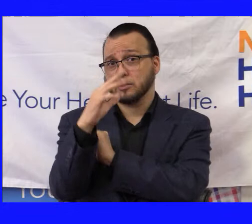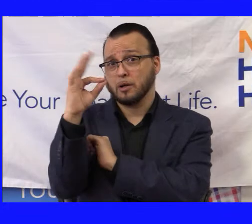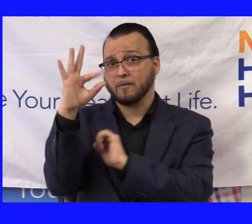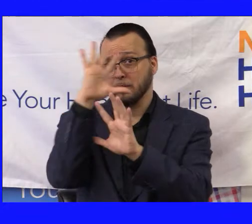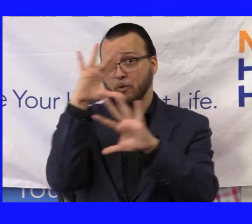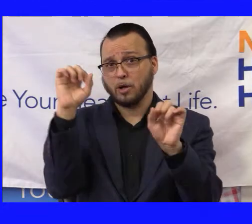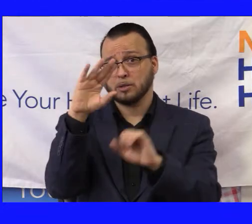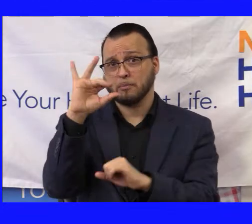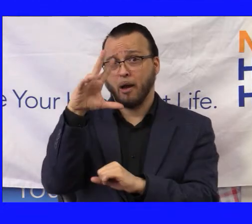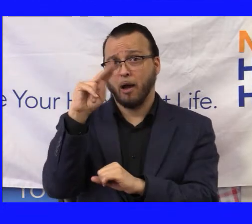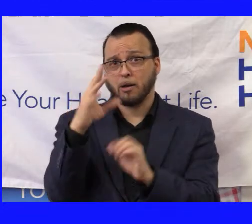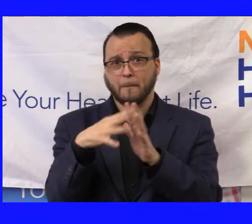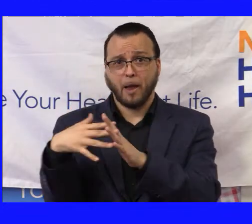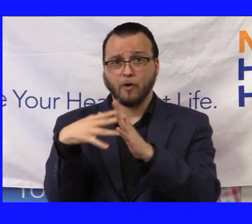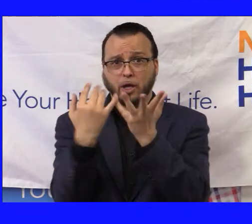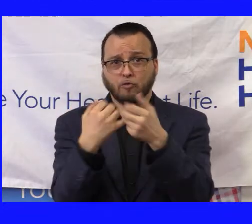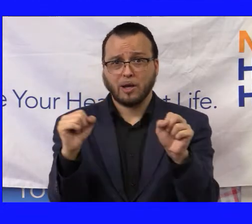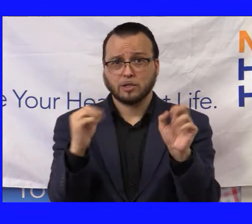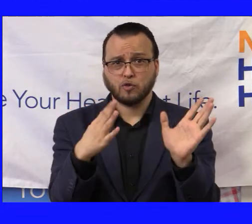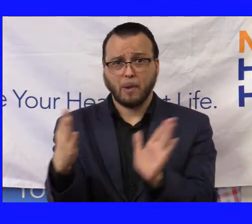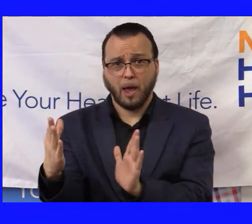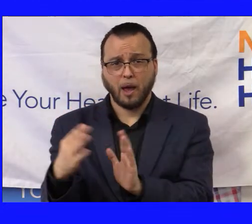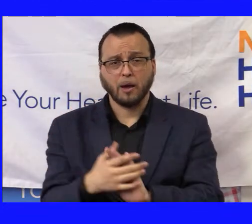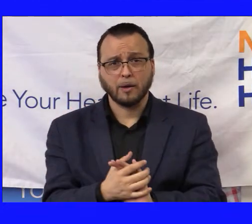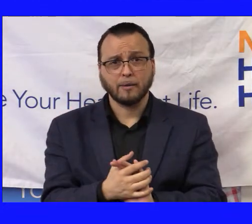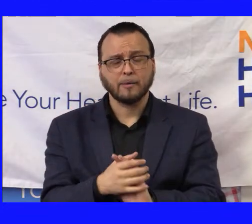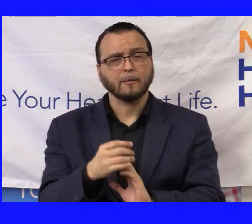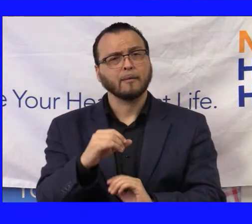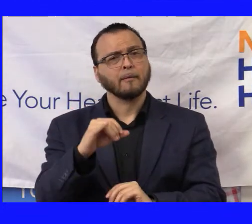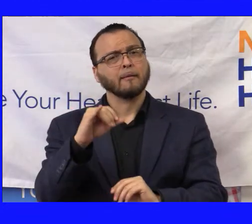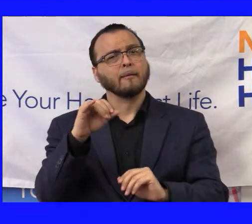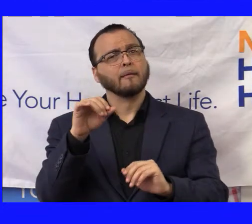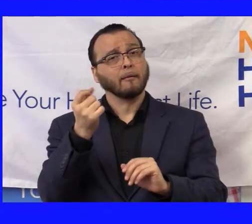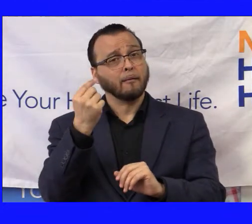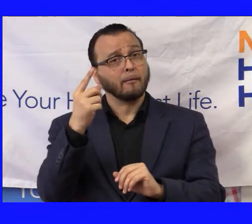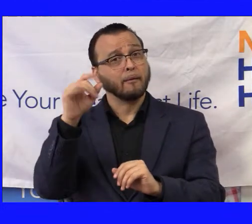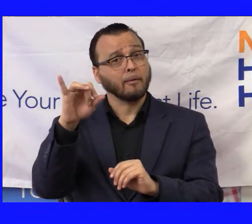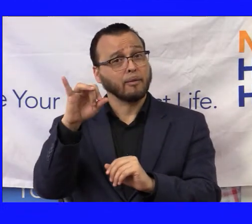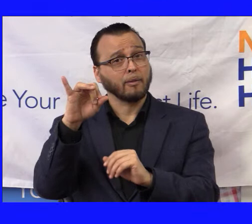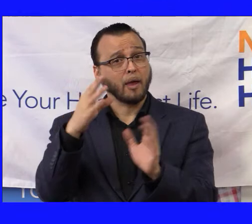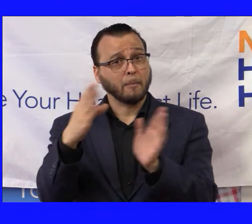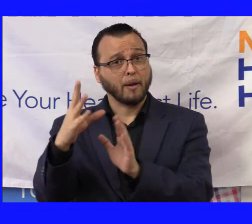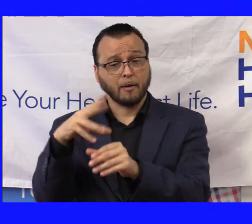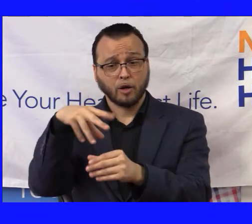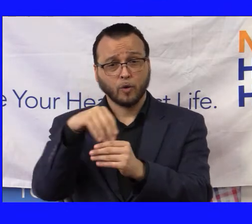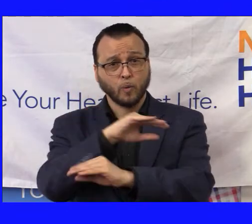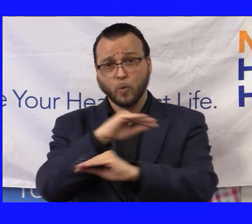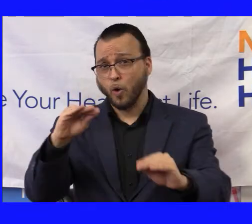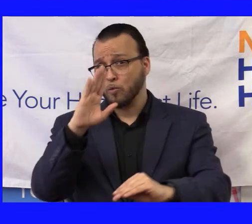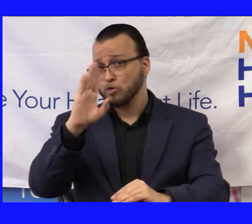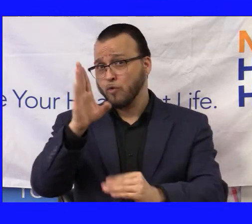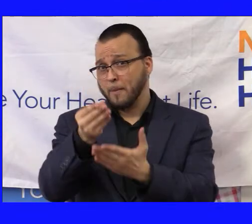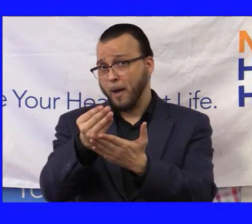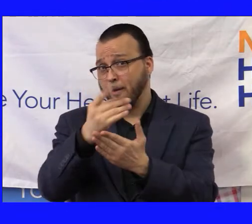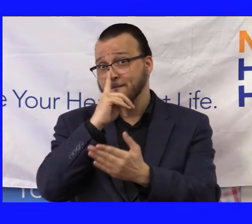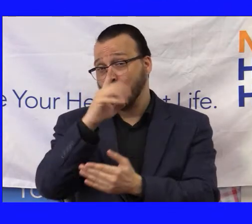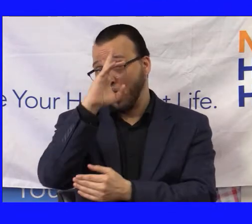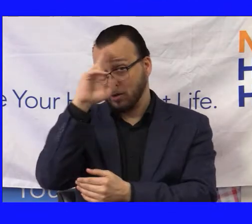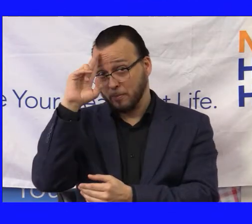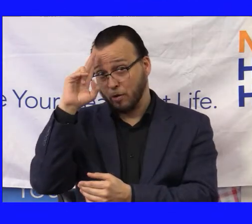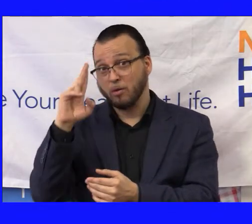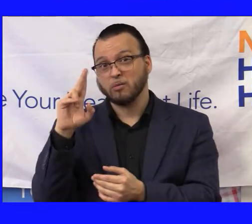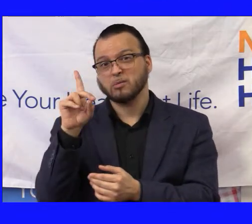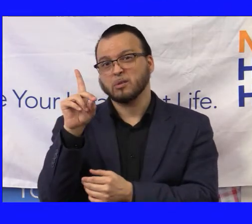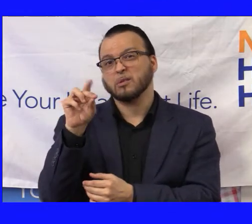Biden's American Rescue Plan. And that though that included no direct funding for hospitals, it